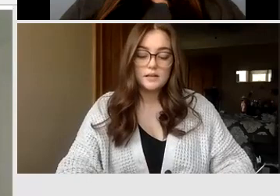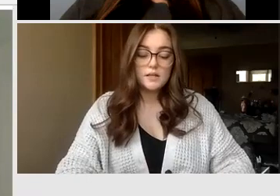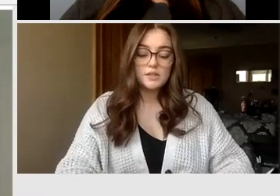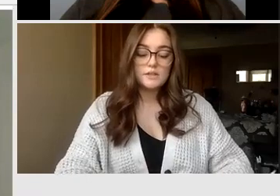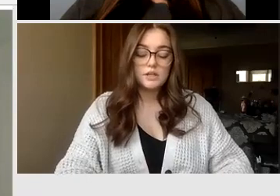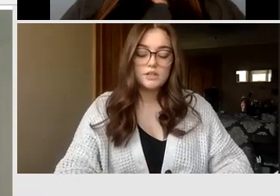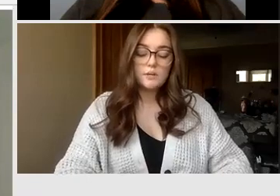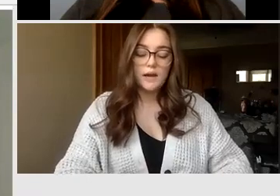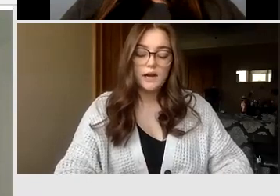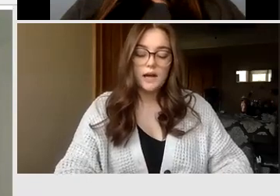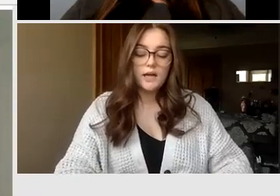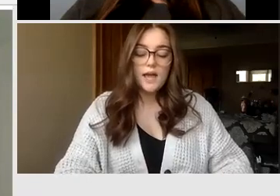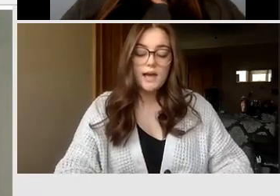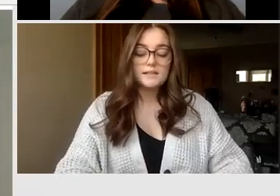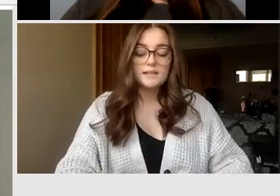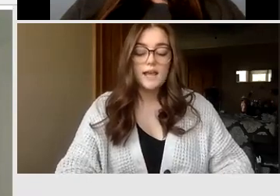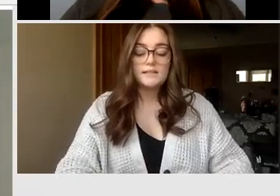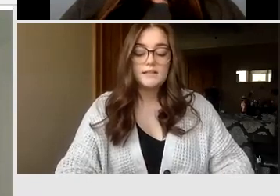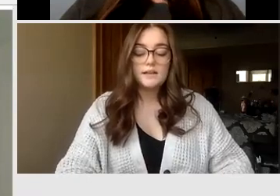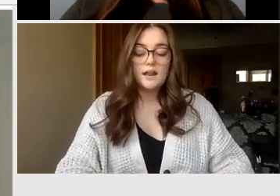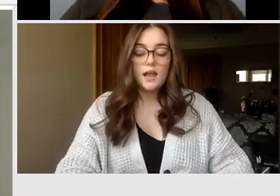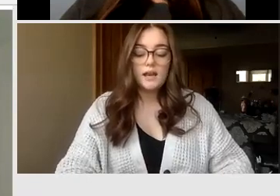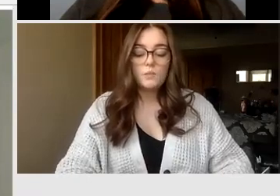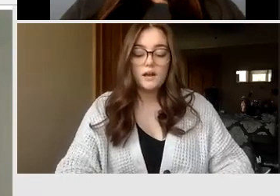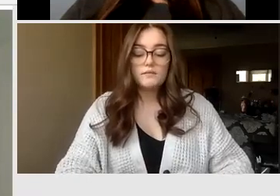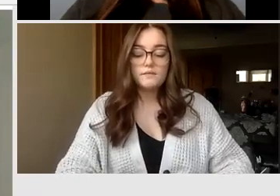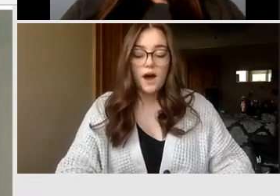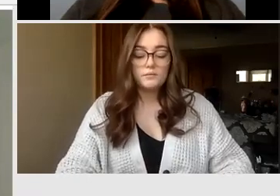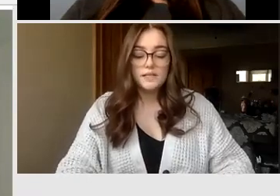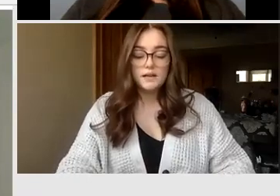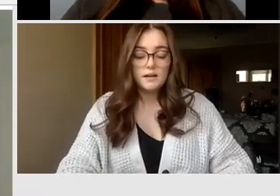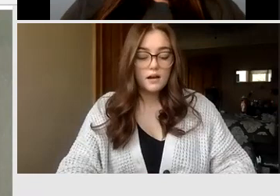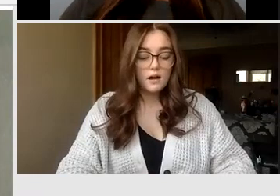places. She returned to America and in 1881